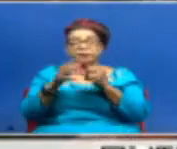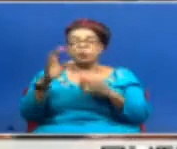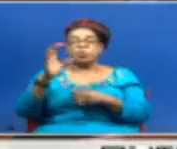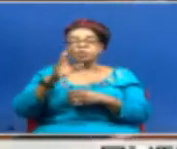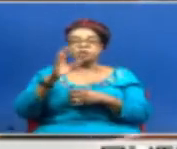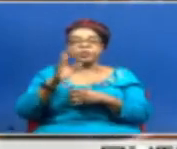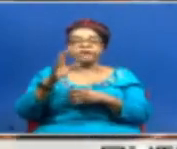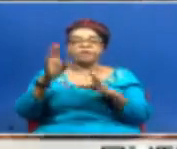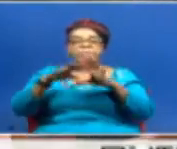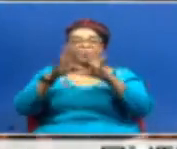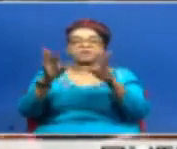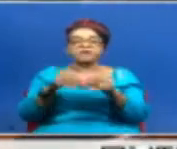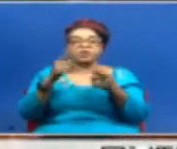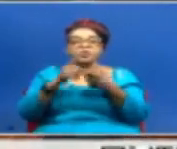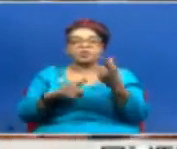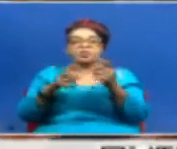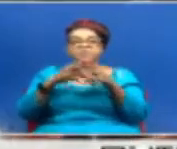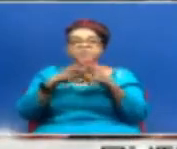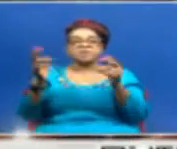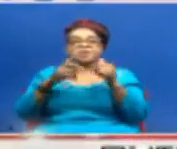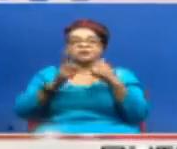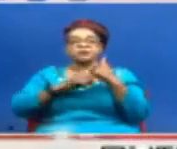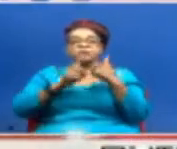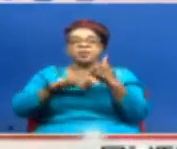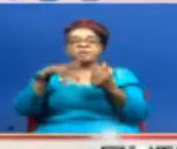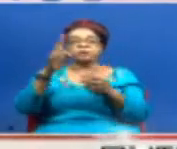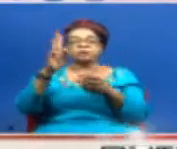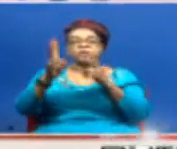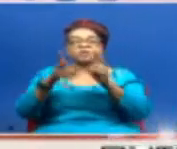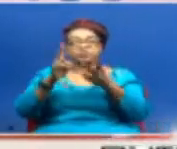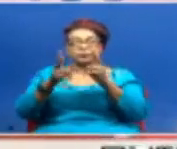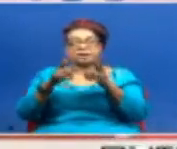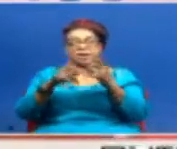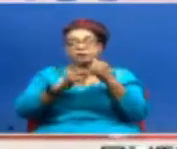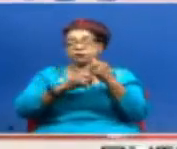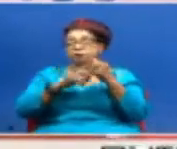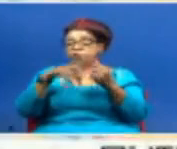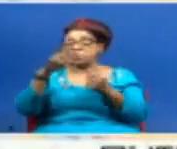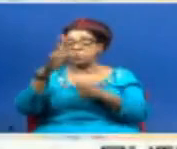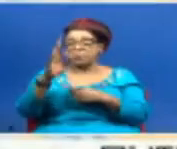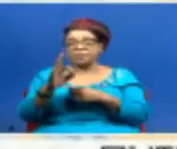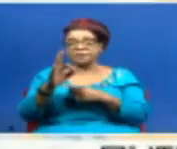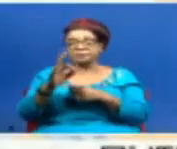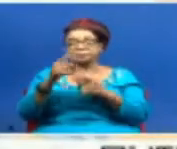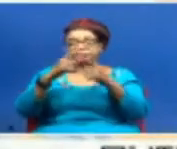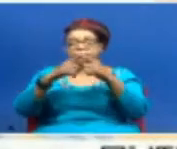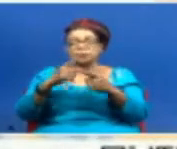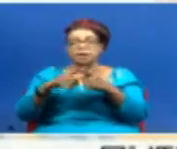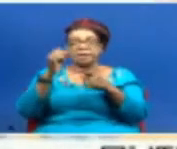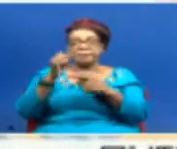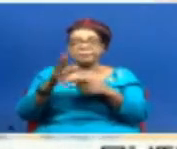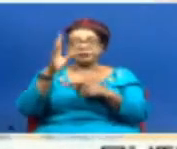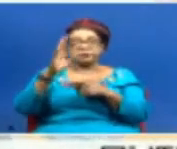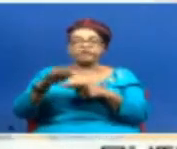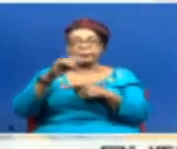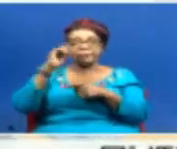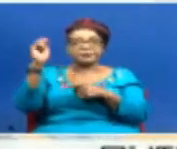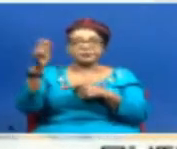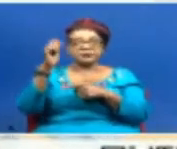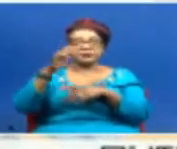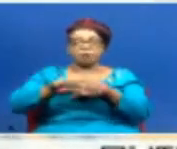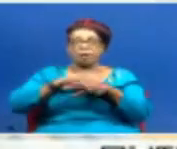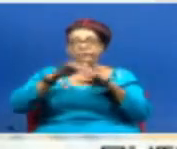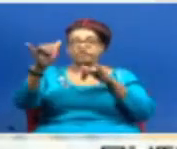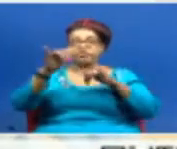for the year starting July 2022 and June 2023, the total expenditure for the presidency on foreign